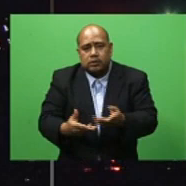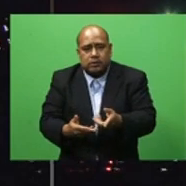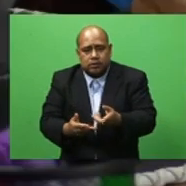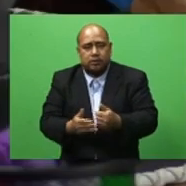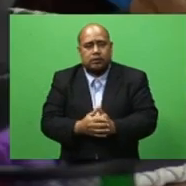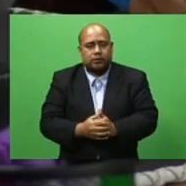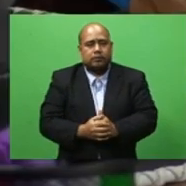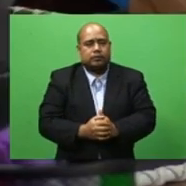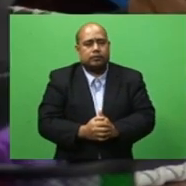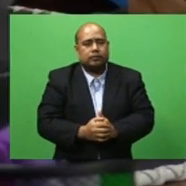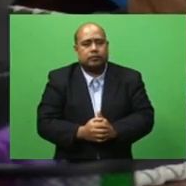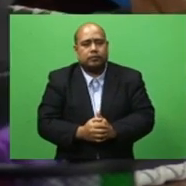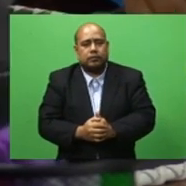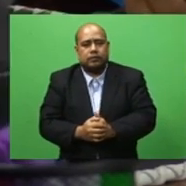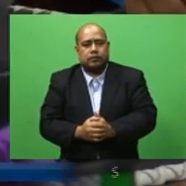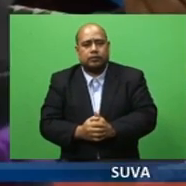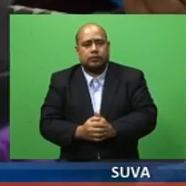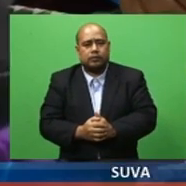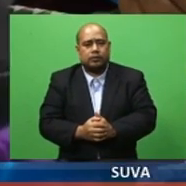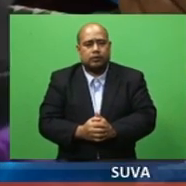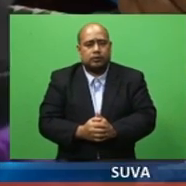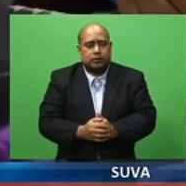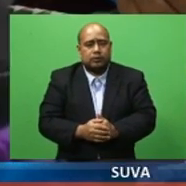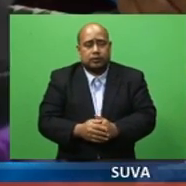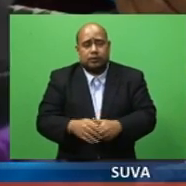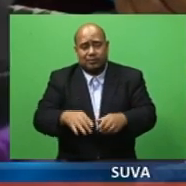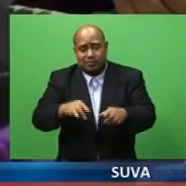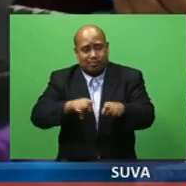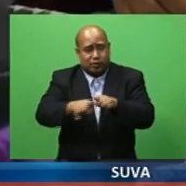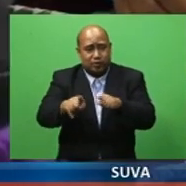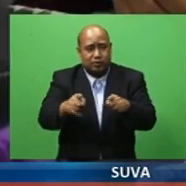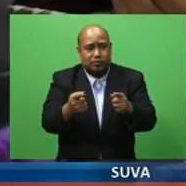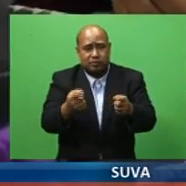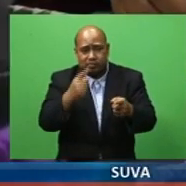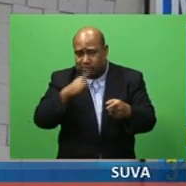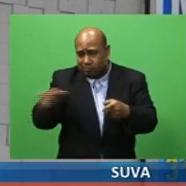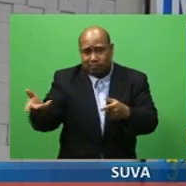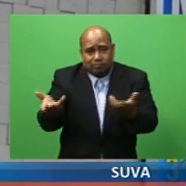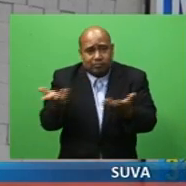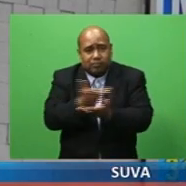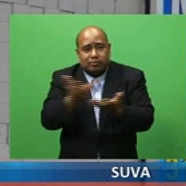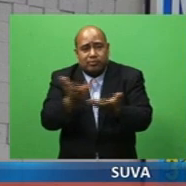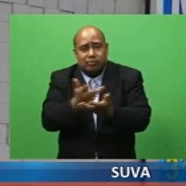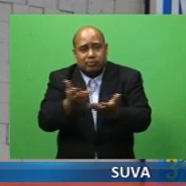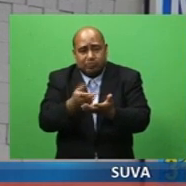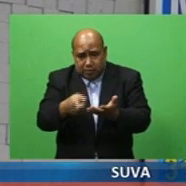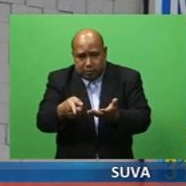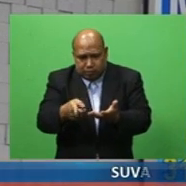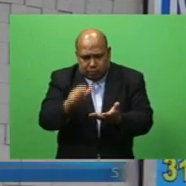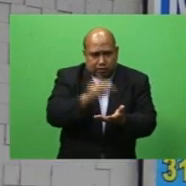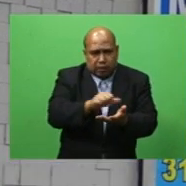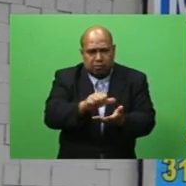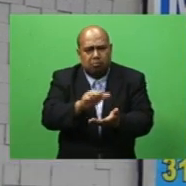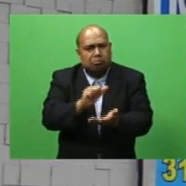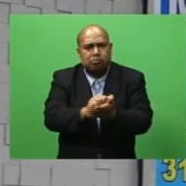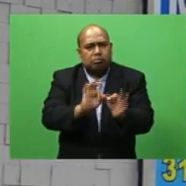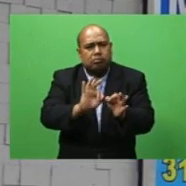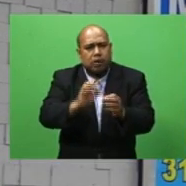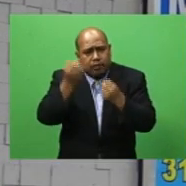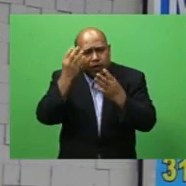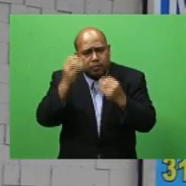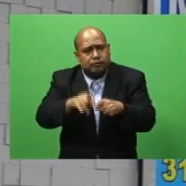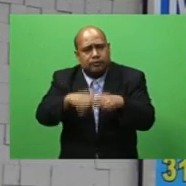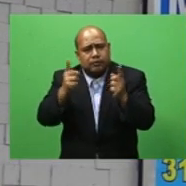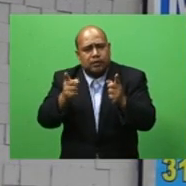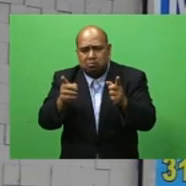Many consultants are found to be withholding accurate information, on the EIA process. There's a good number